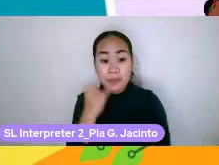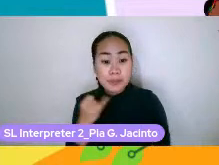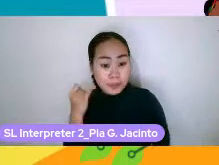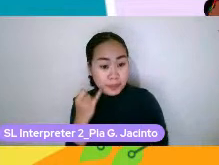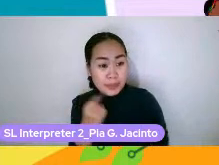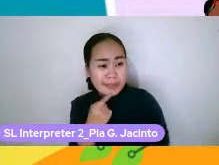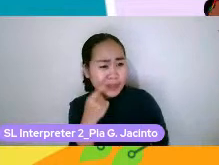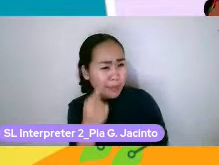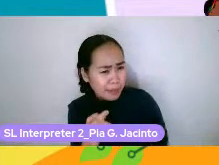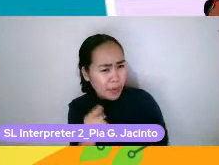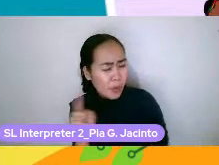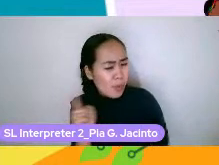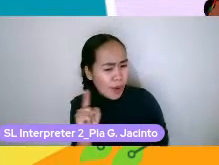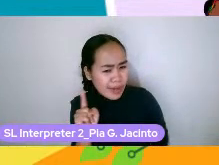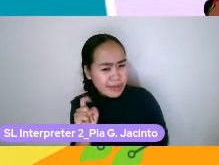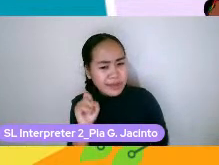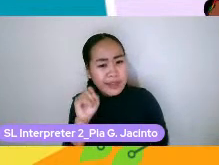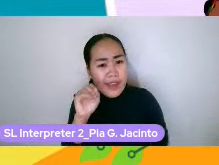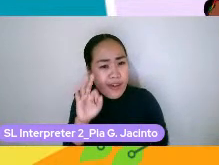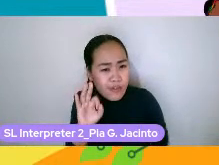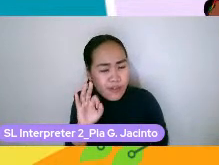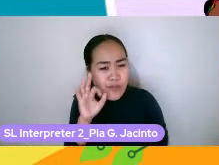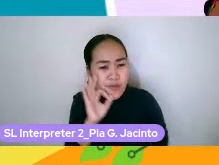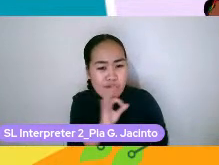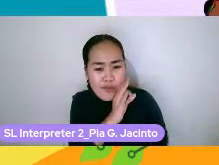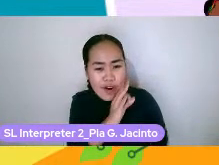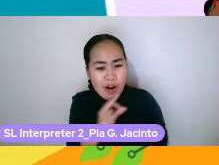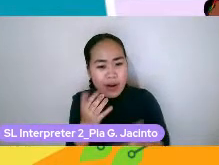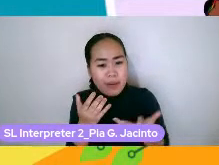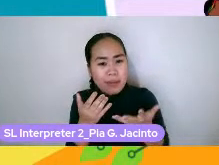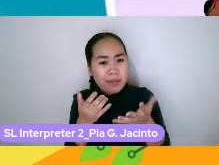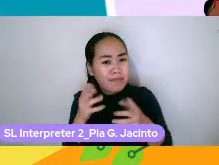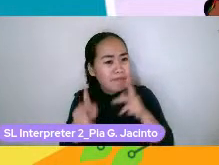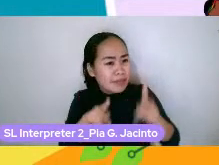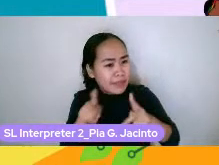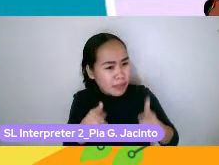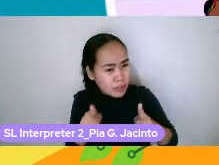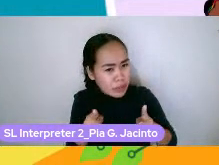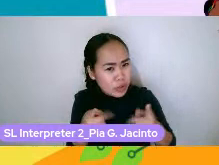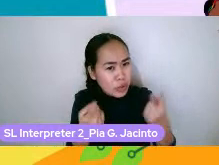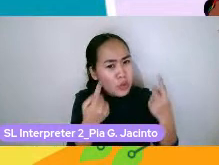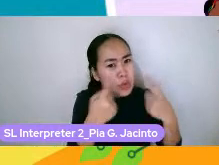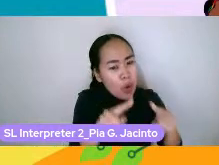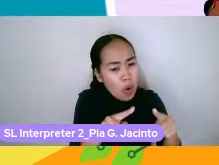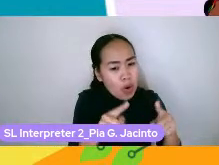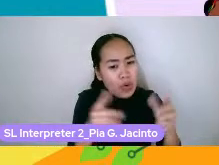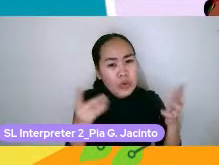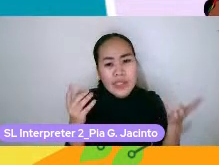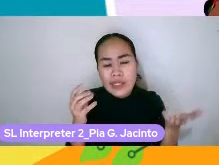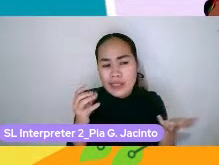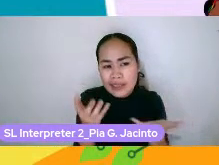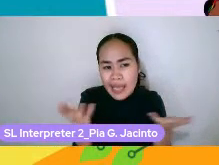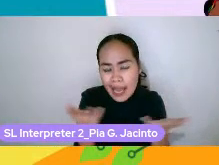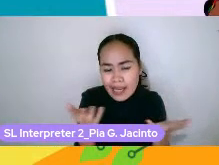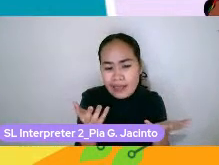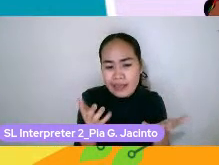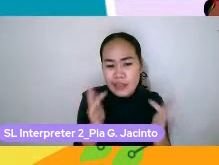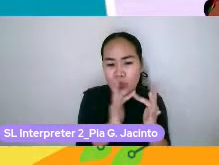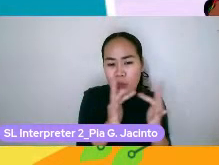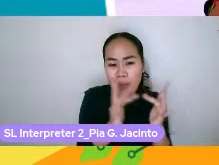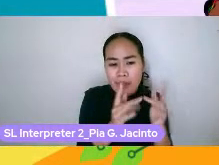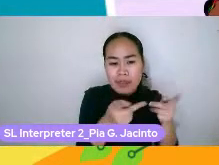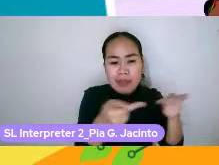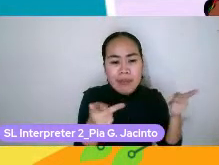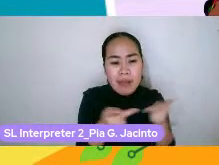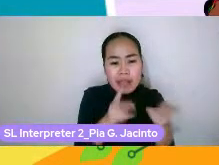the area where the farmers or anybody into farming got into an area where net signal is weak? Any government